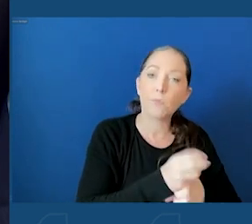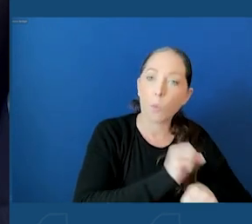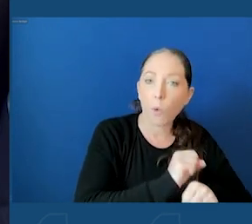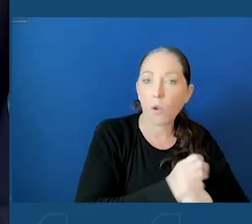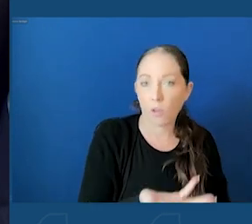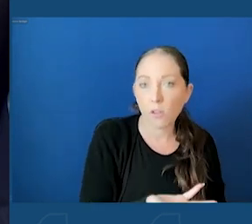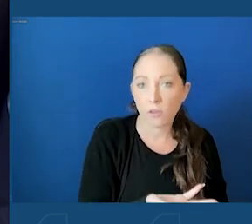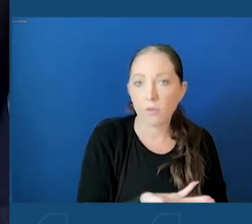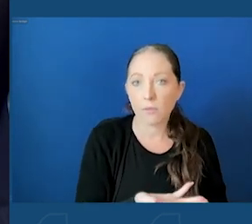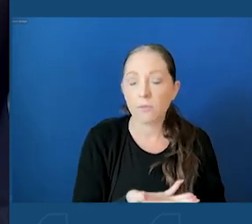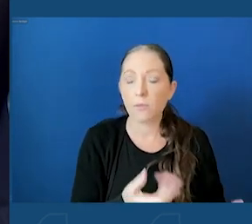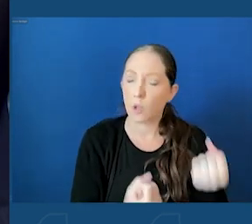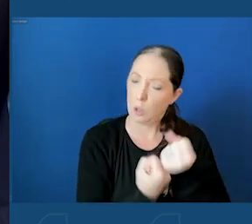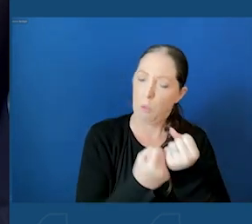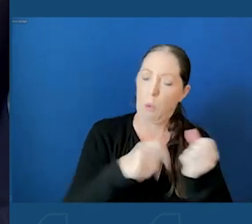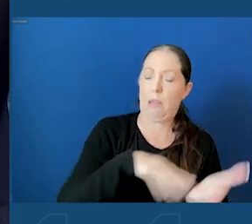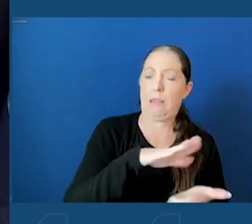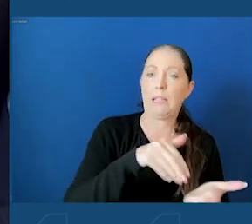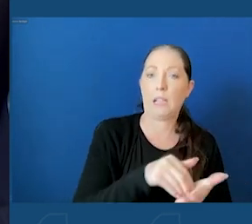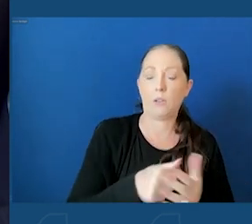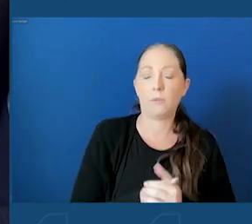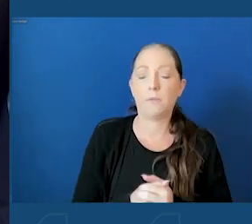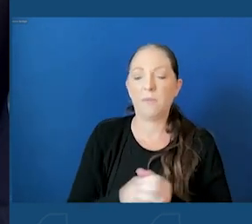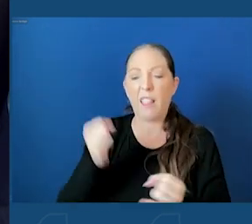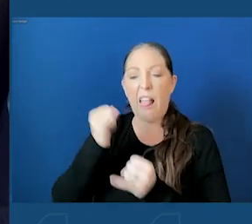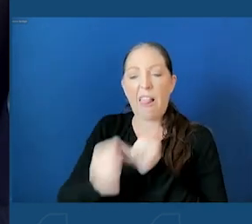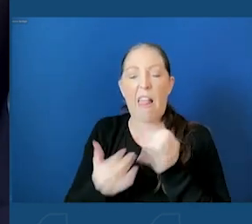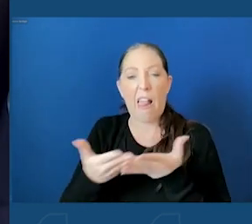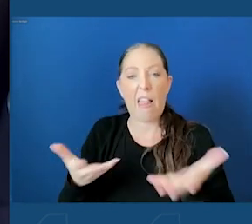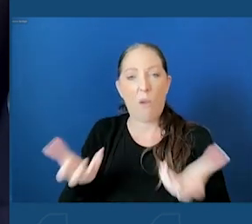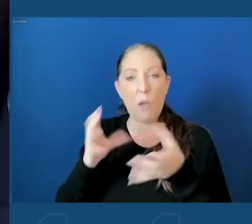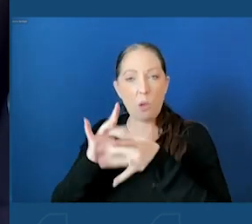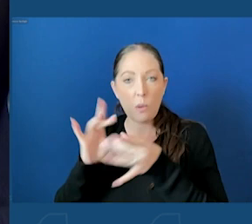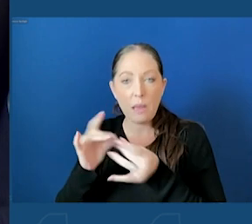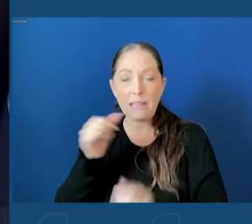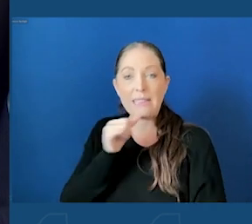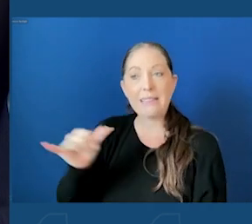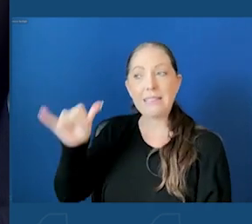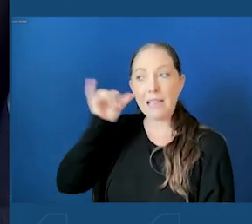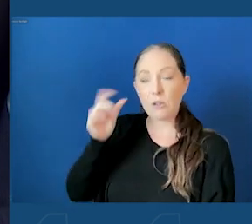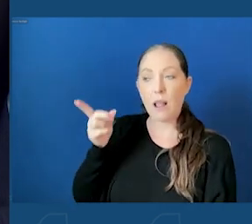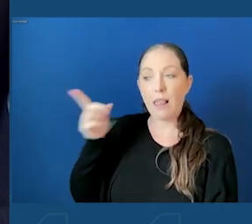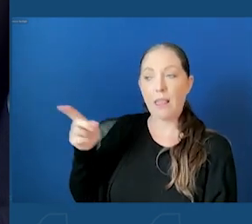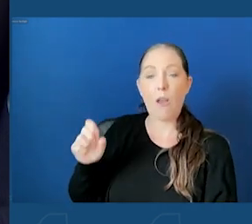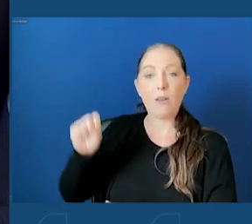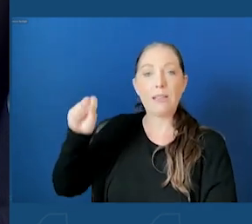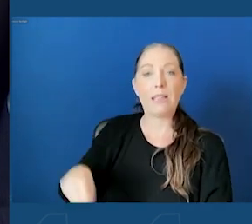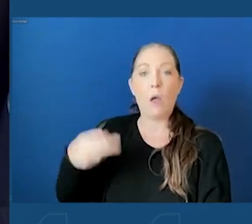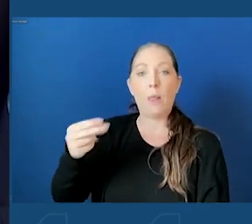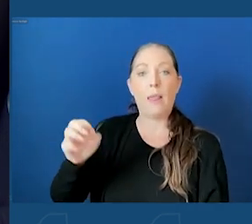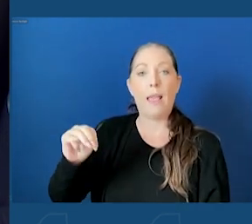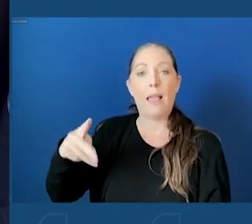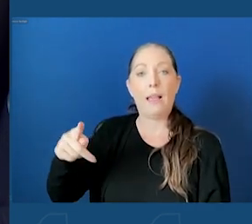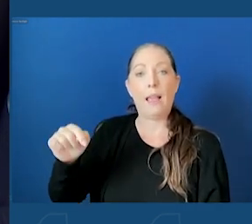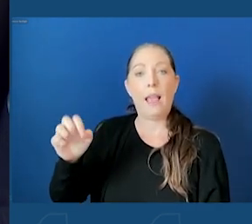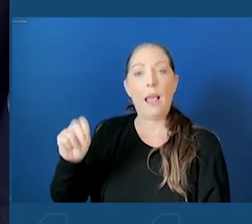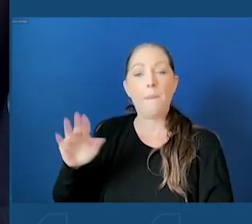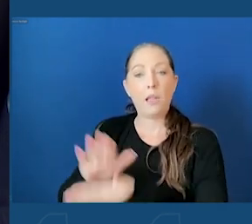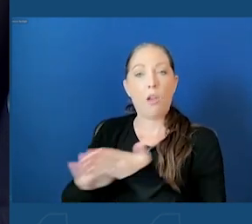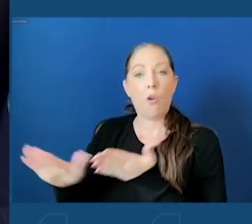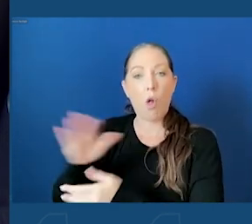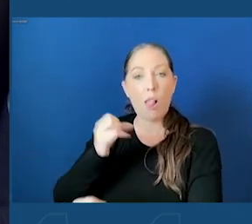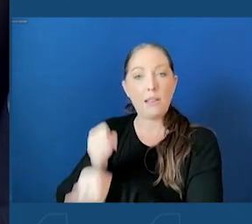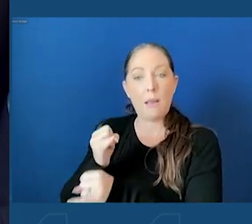want to mention is, yesterday I had the opportunity, I was over at the Southampton College campus. They have an agricultural